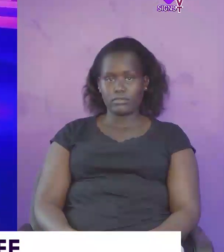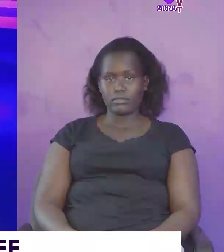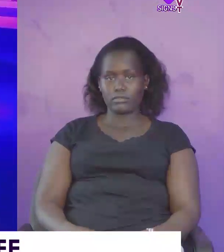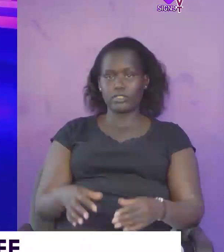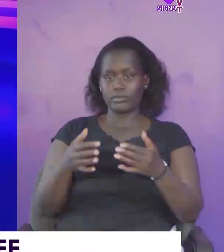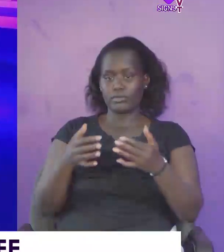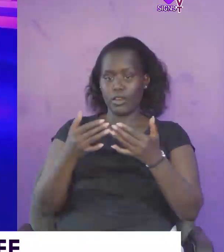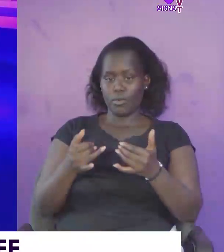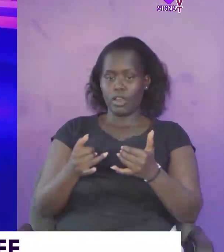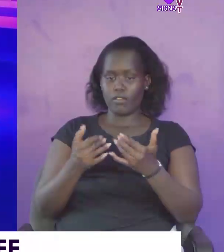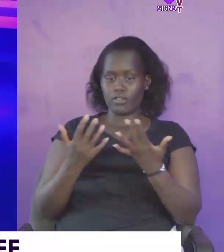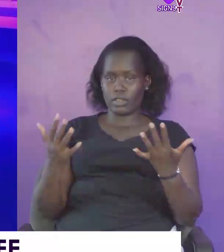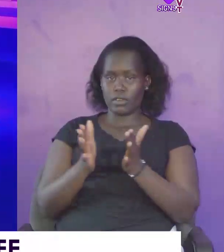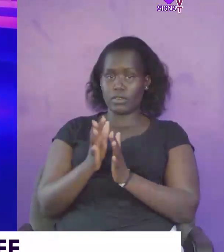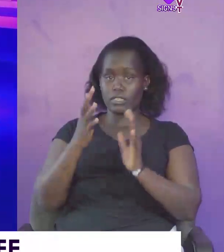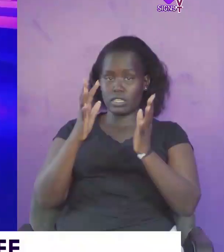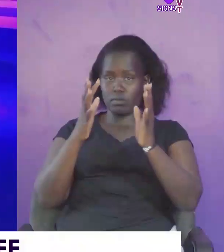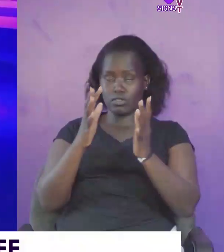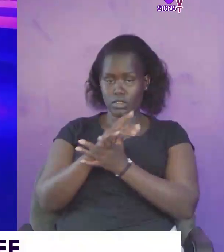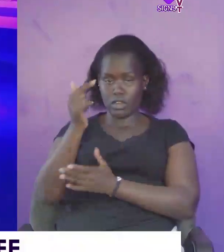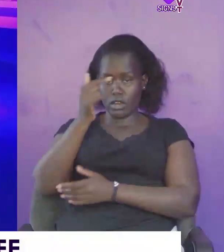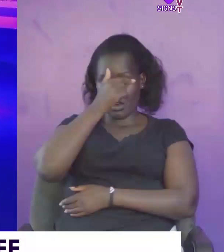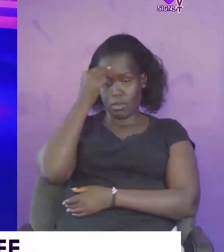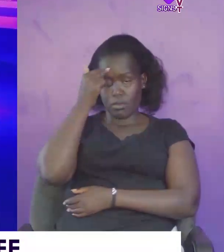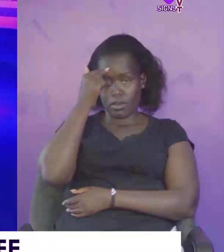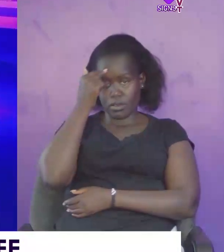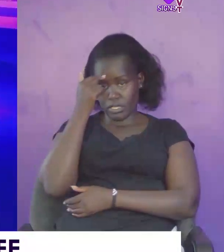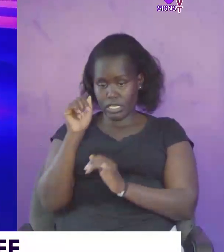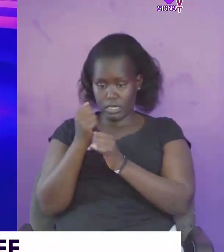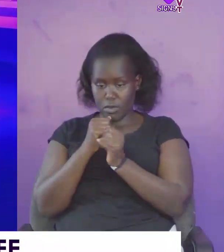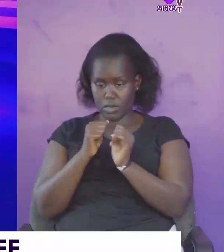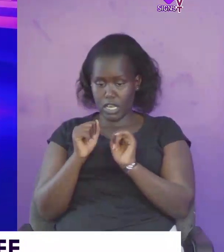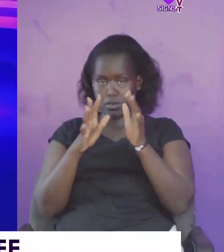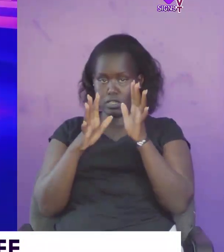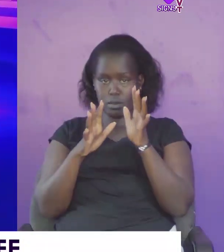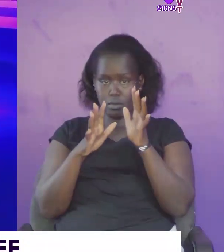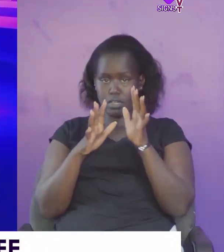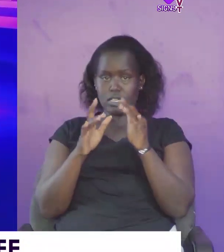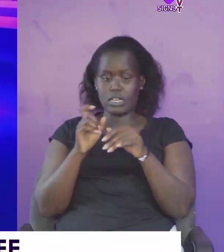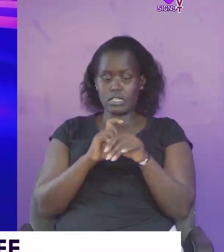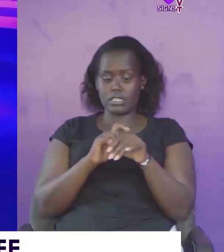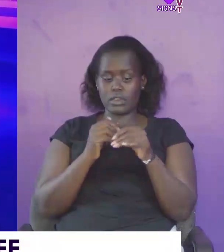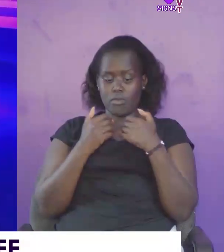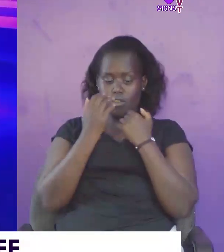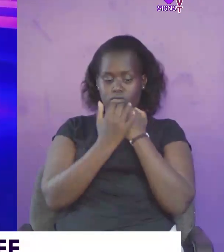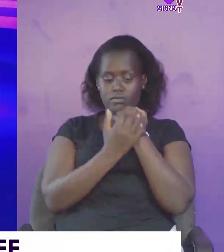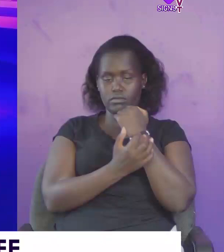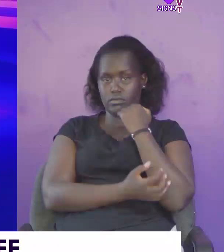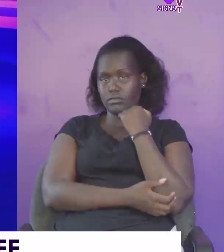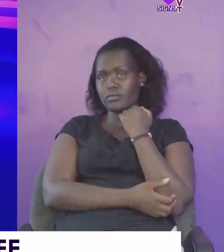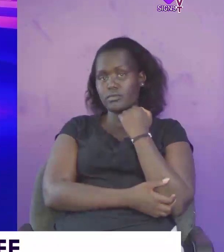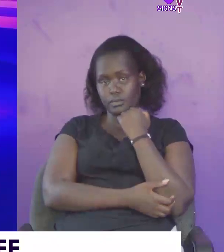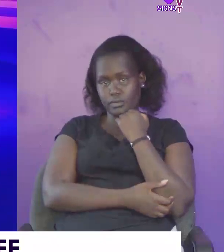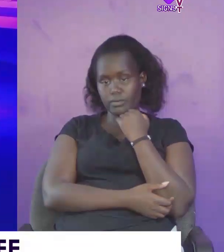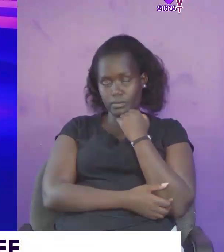with celebration, especially with because you will not celebrate when poverty is under